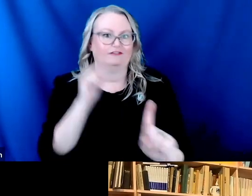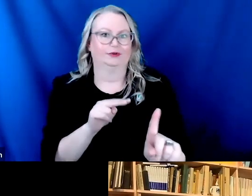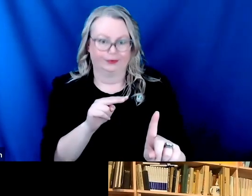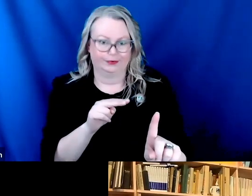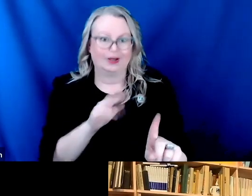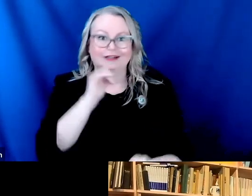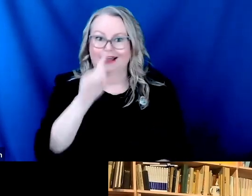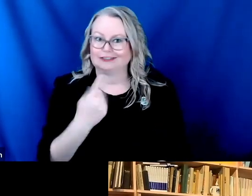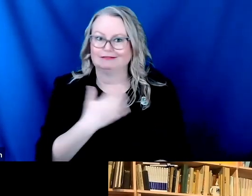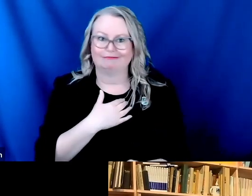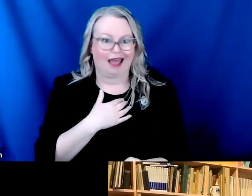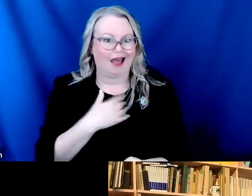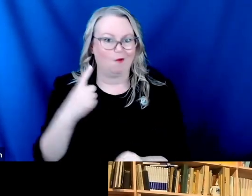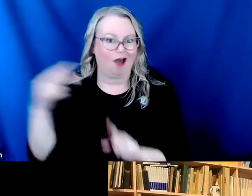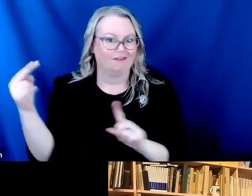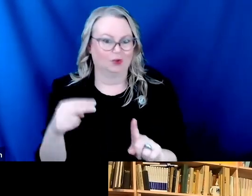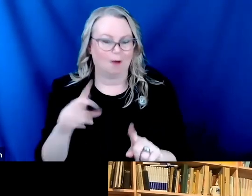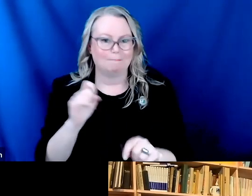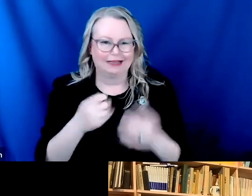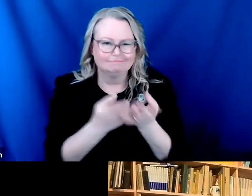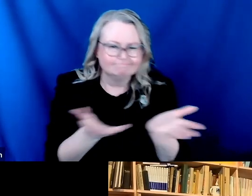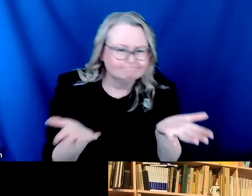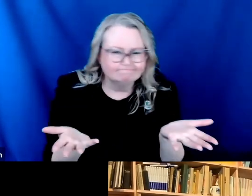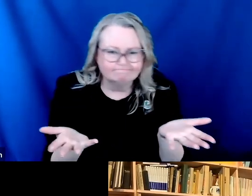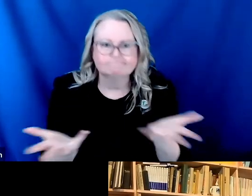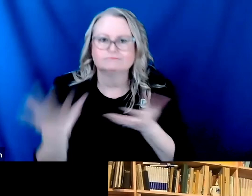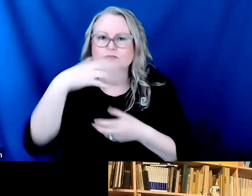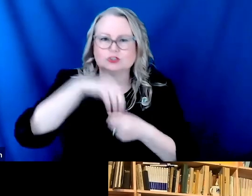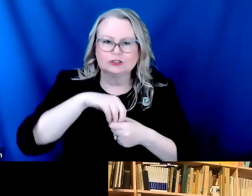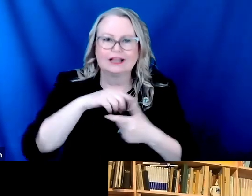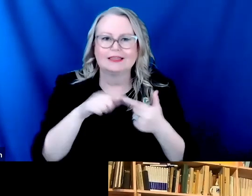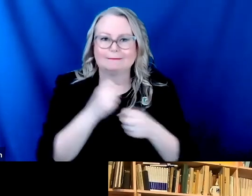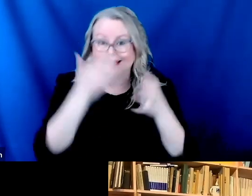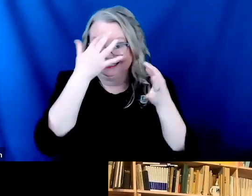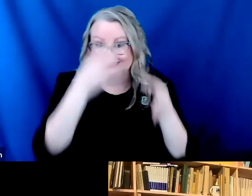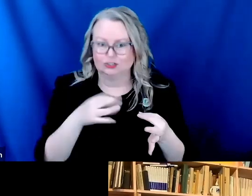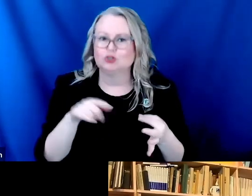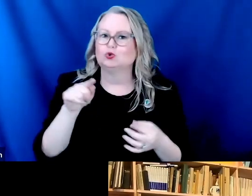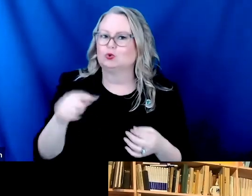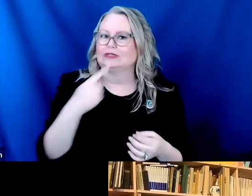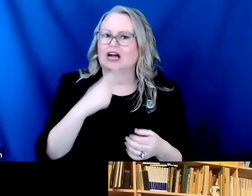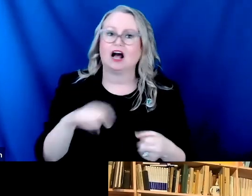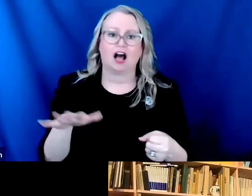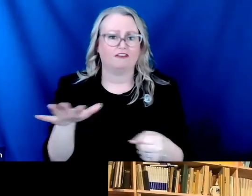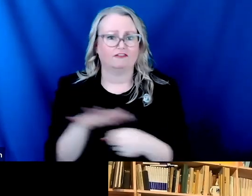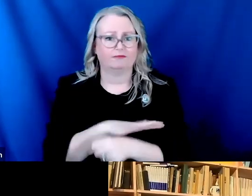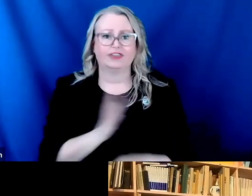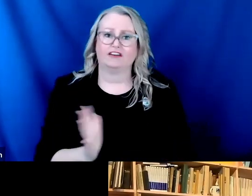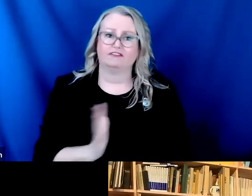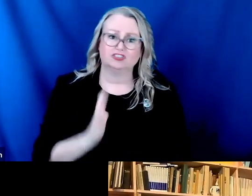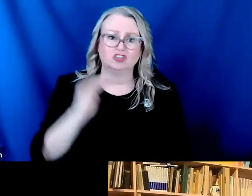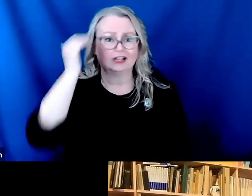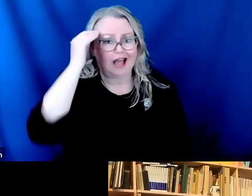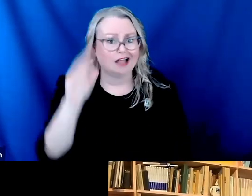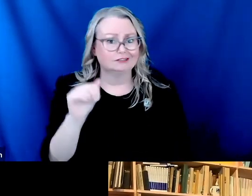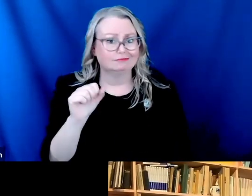Bois was as follows. And I'll quote, "The official knowledge base was not sufficient for this intellectual